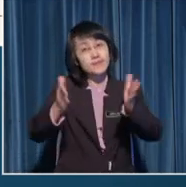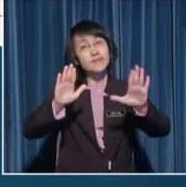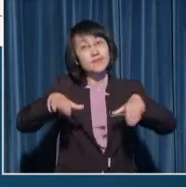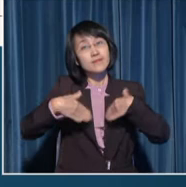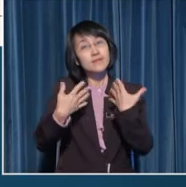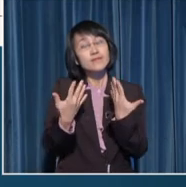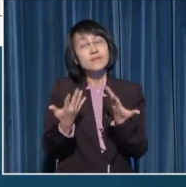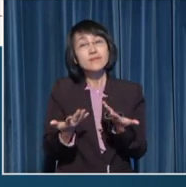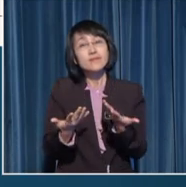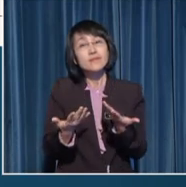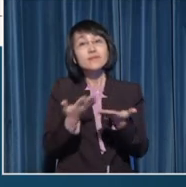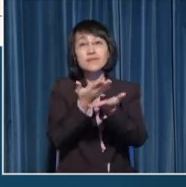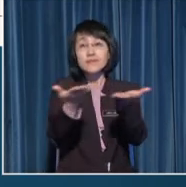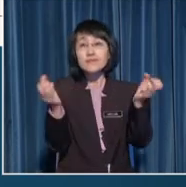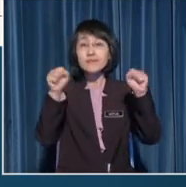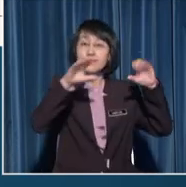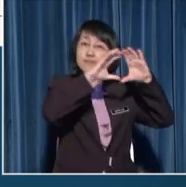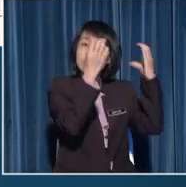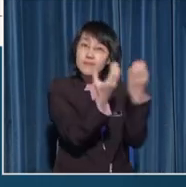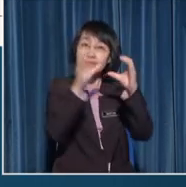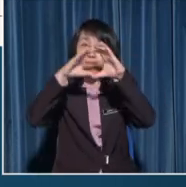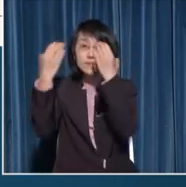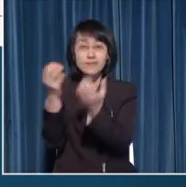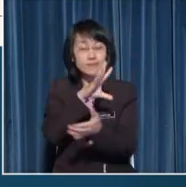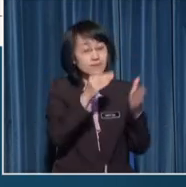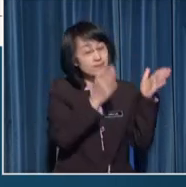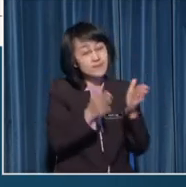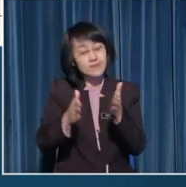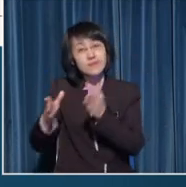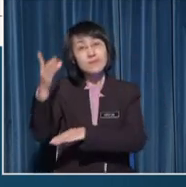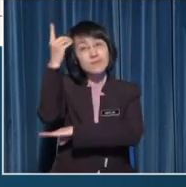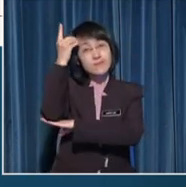how you can classify and sort your data.